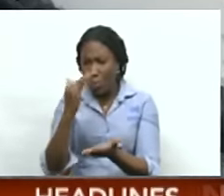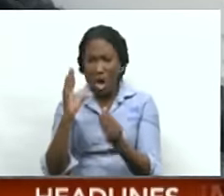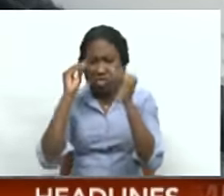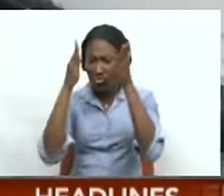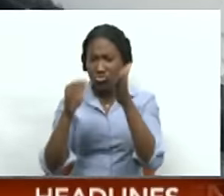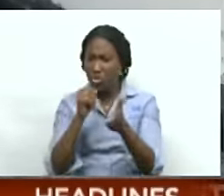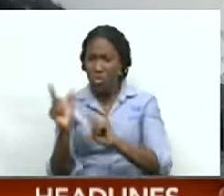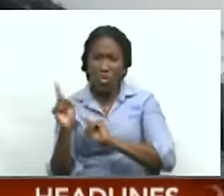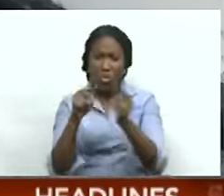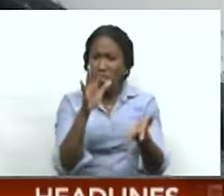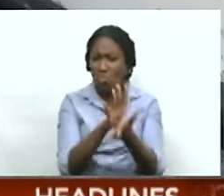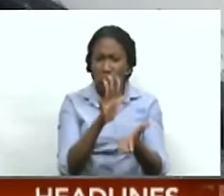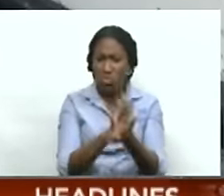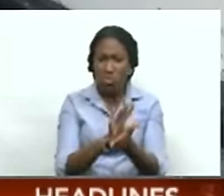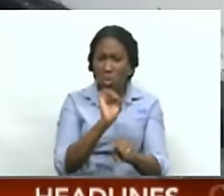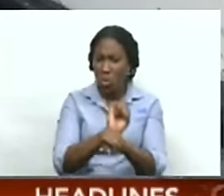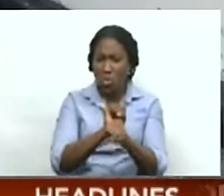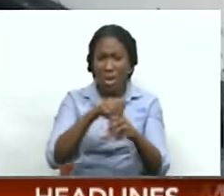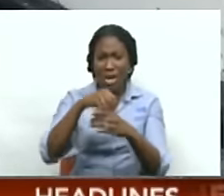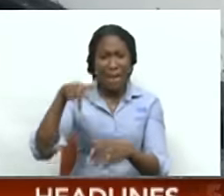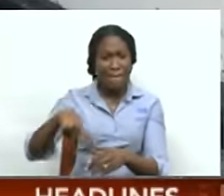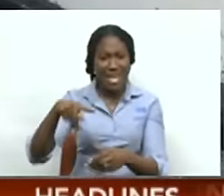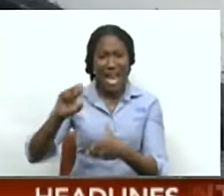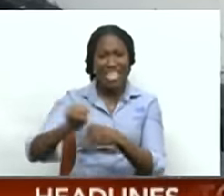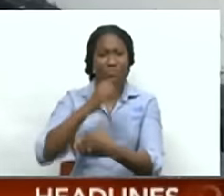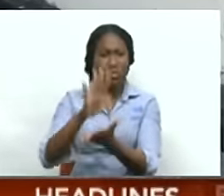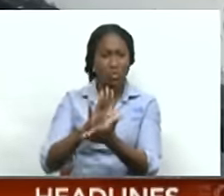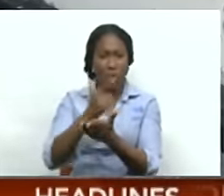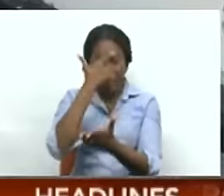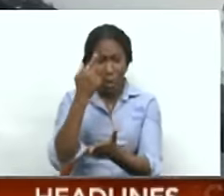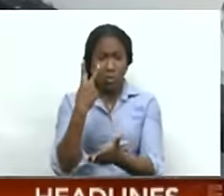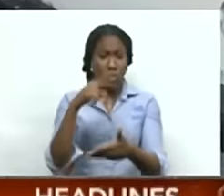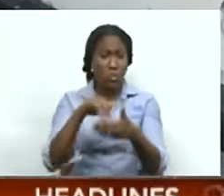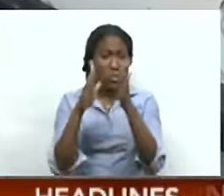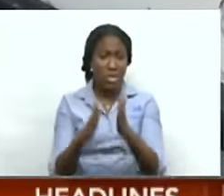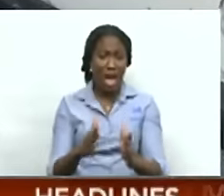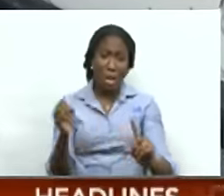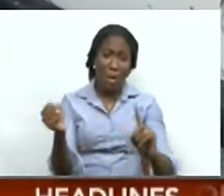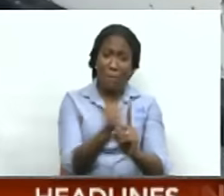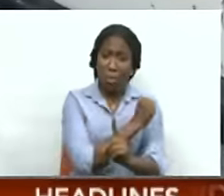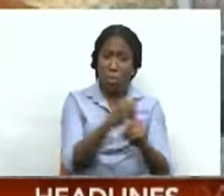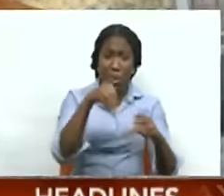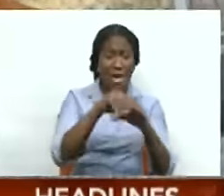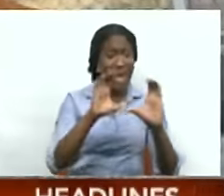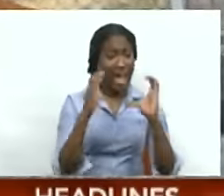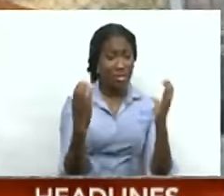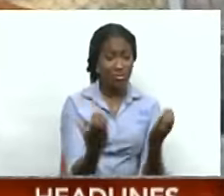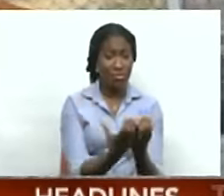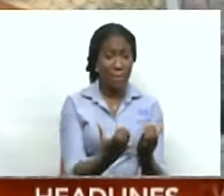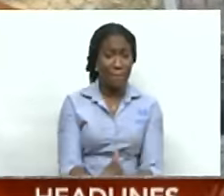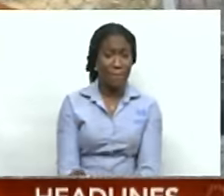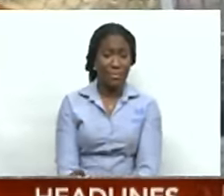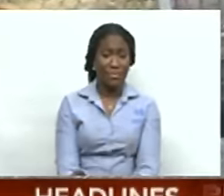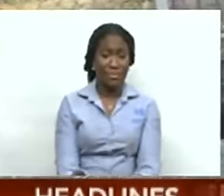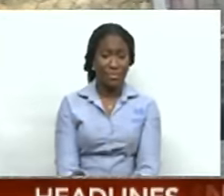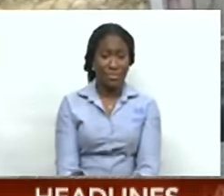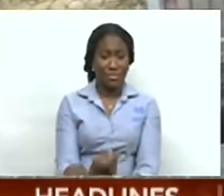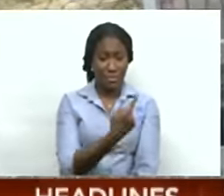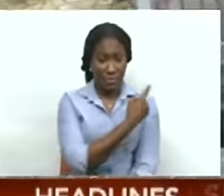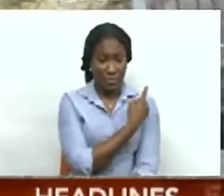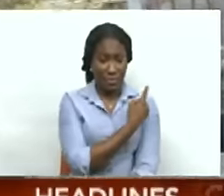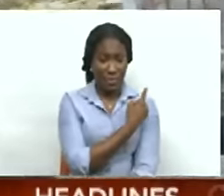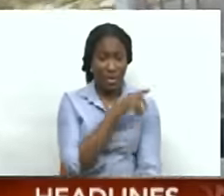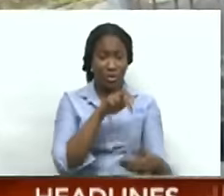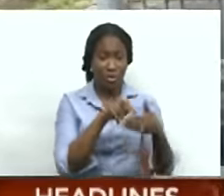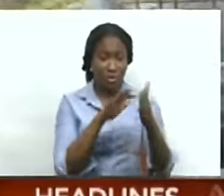after two students were brutally beaten inside a classroom. These students, one from Form 2